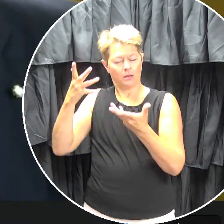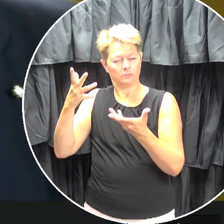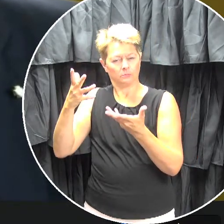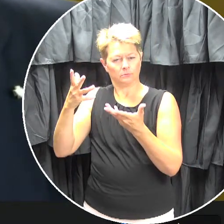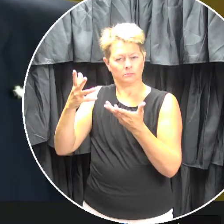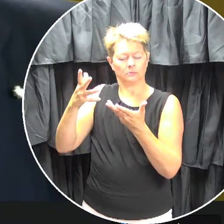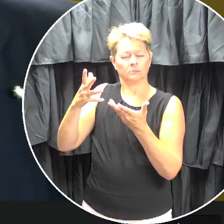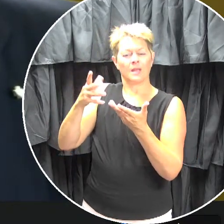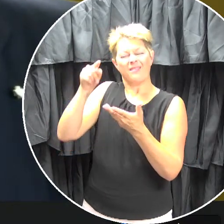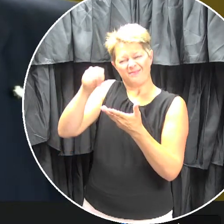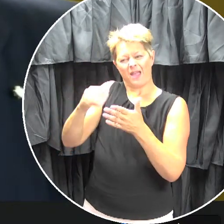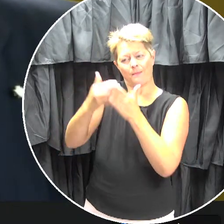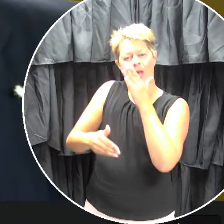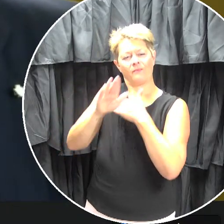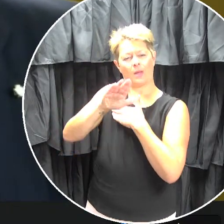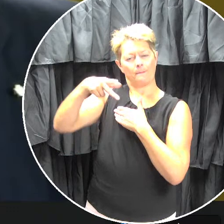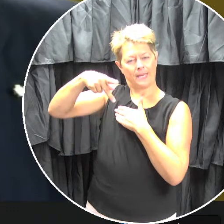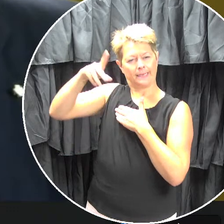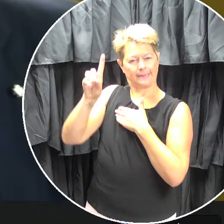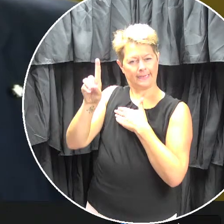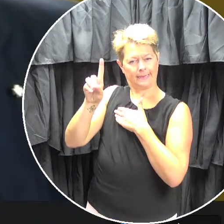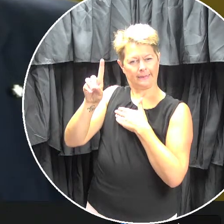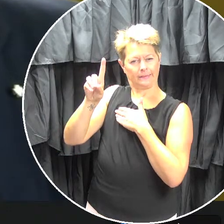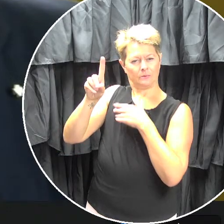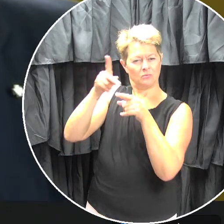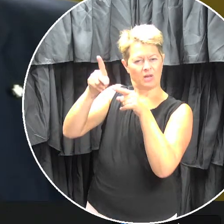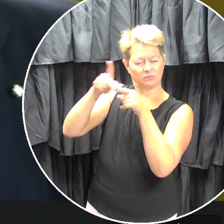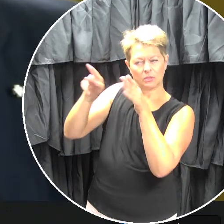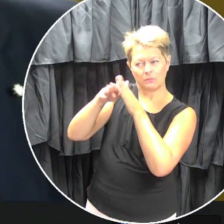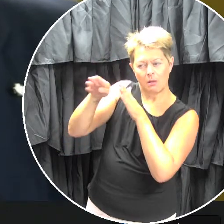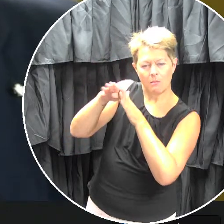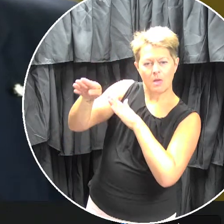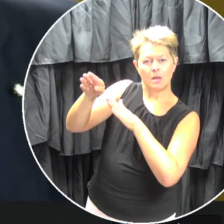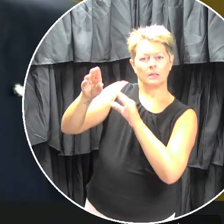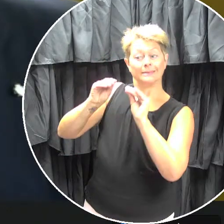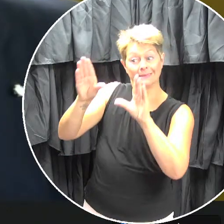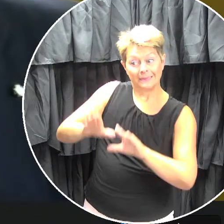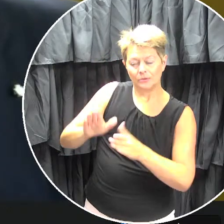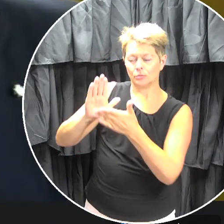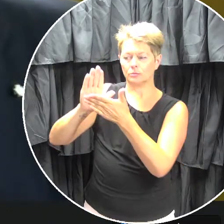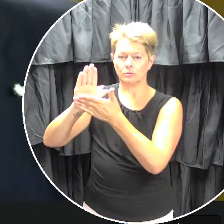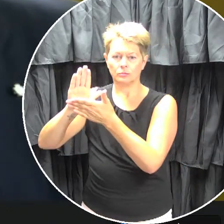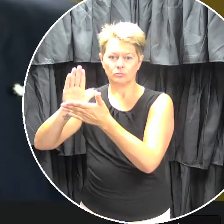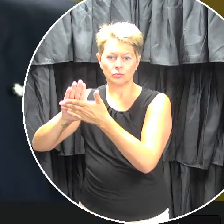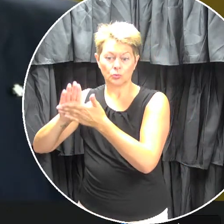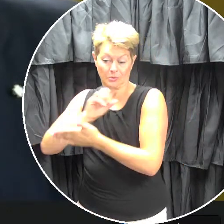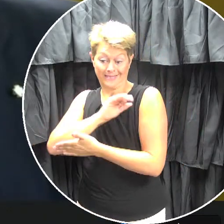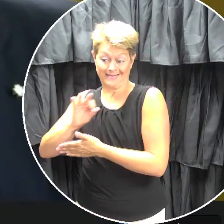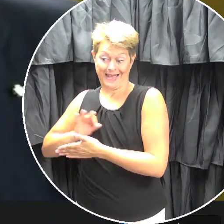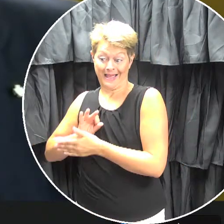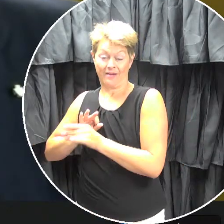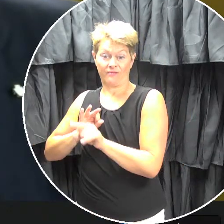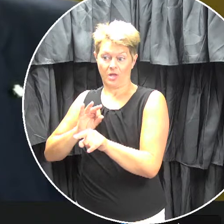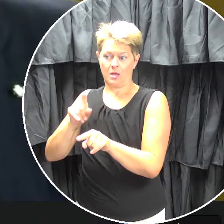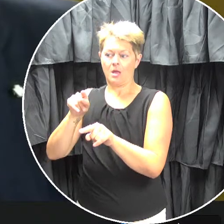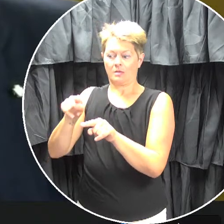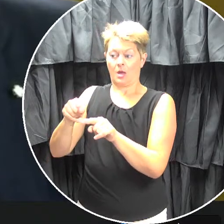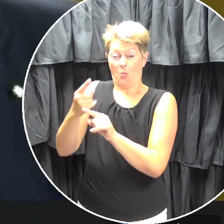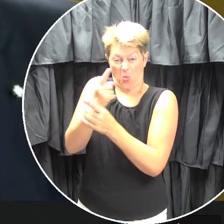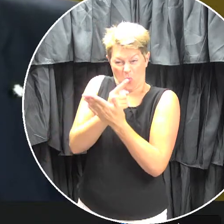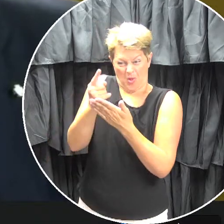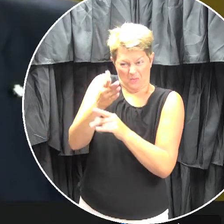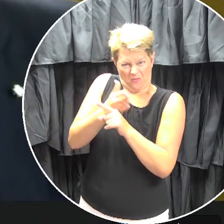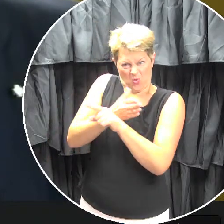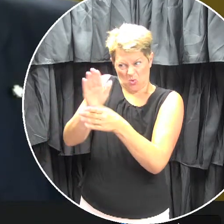that teachers and school staffs will go through in the week prior to the return of